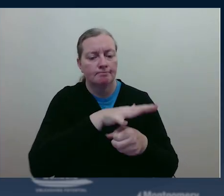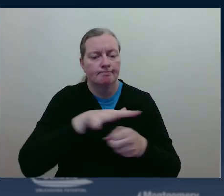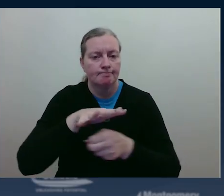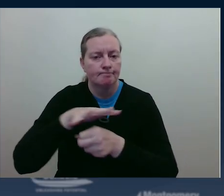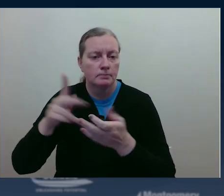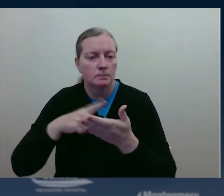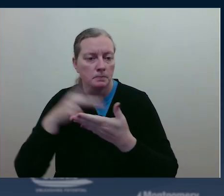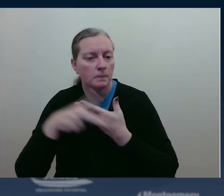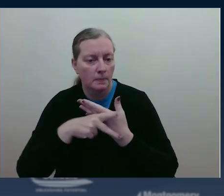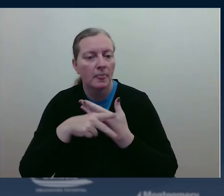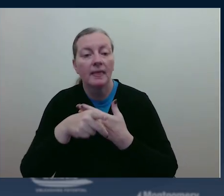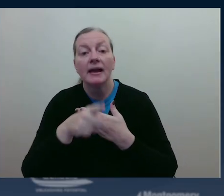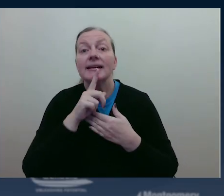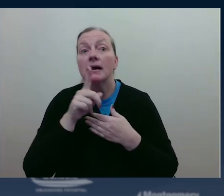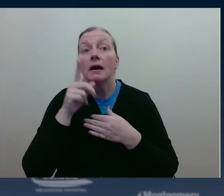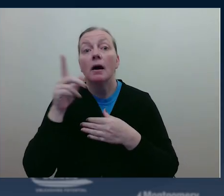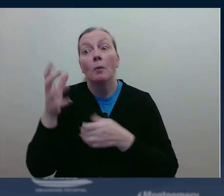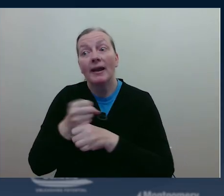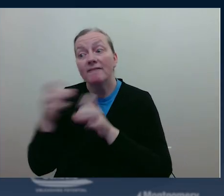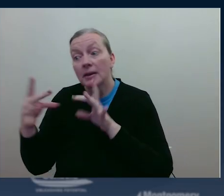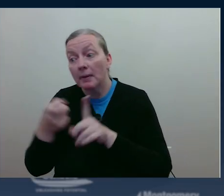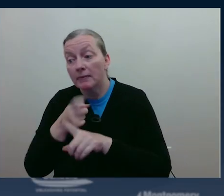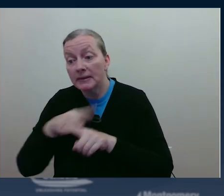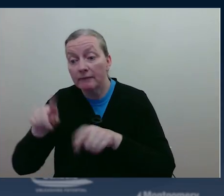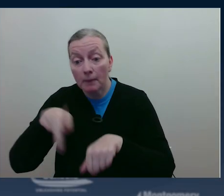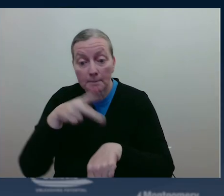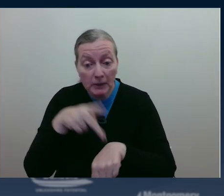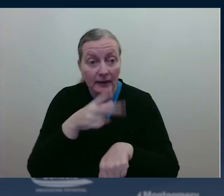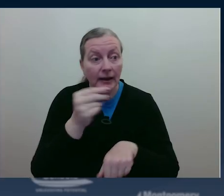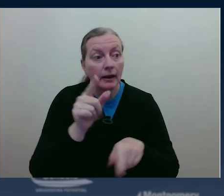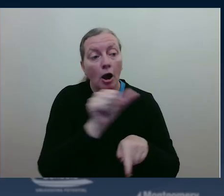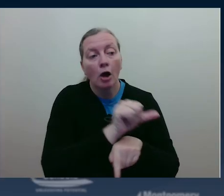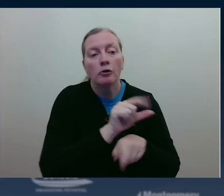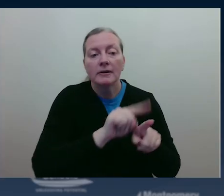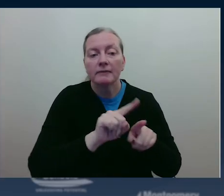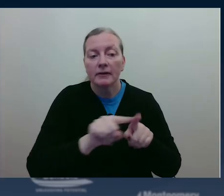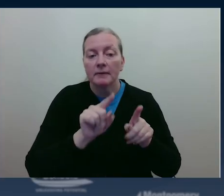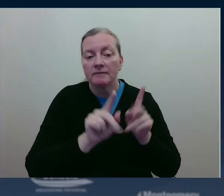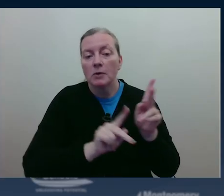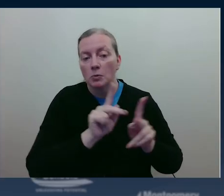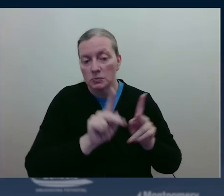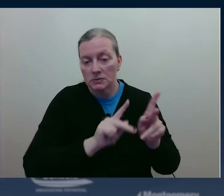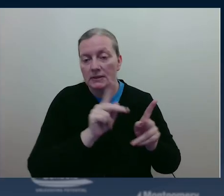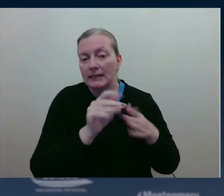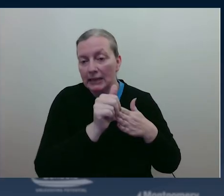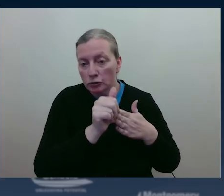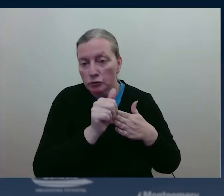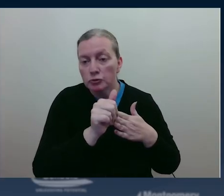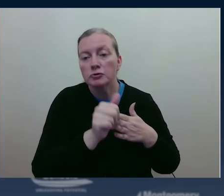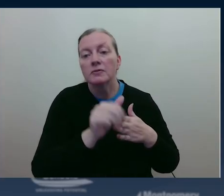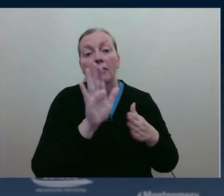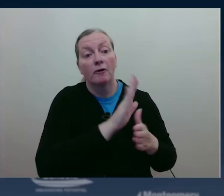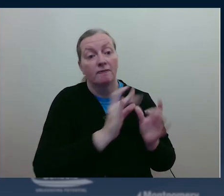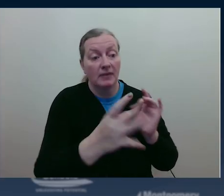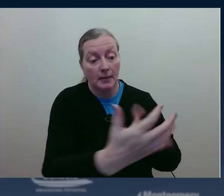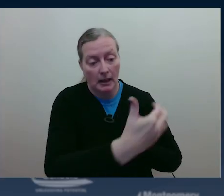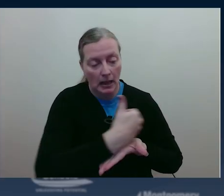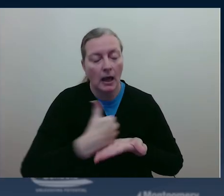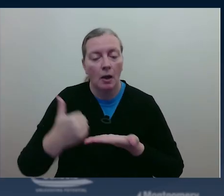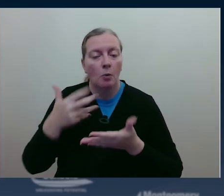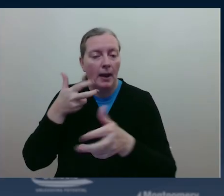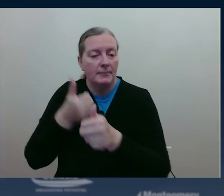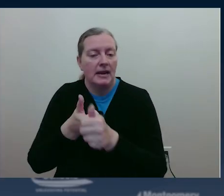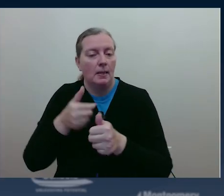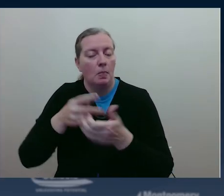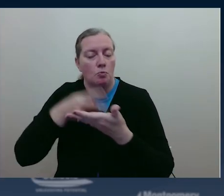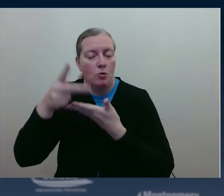our principals and our community feedback. Good evening, everyone. Glad that you are able to join us. These next few slides